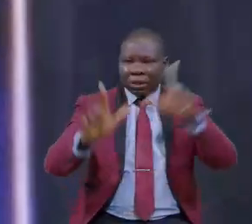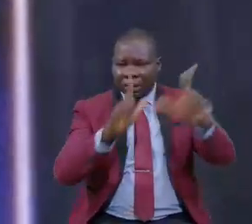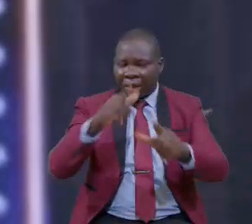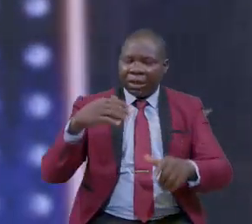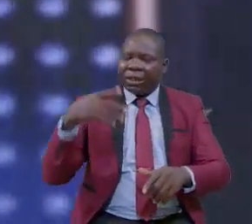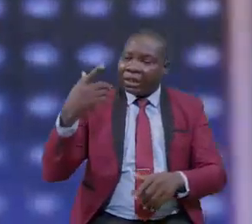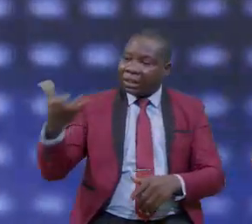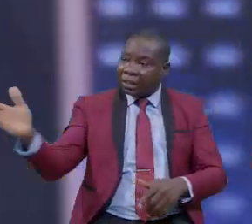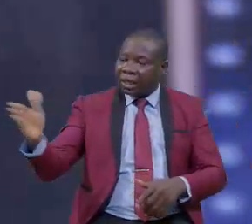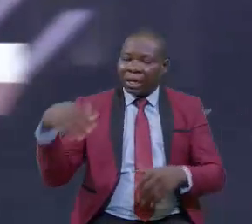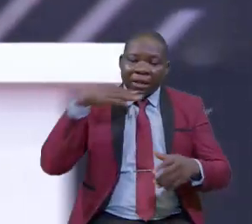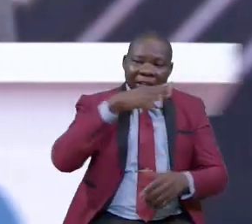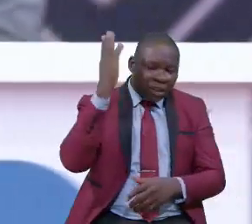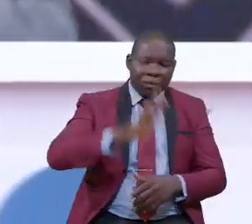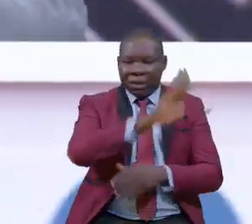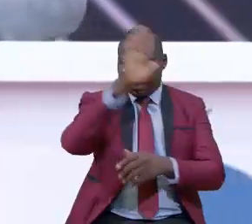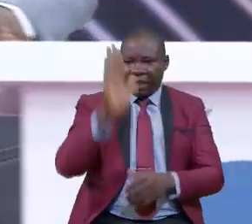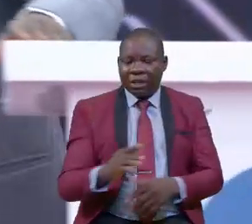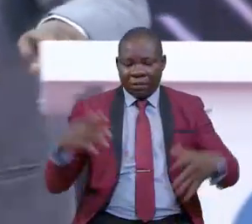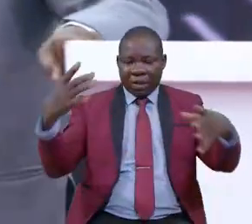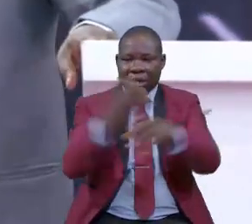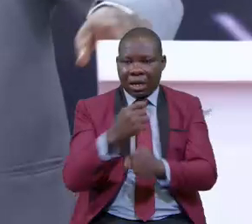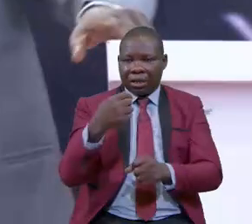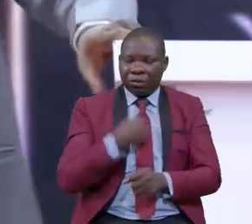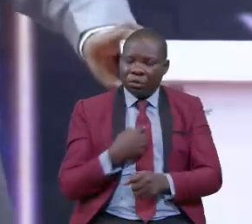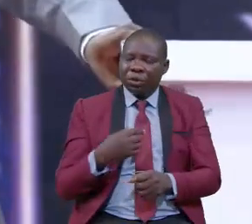And so, don't allow the falsehood and all the